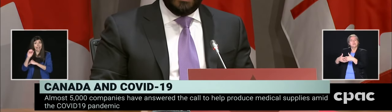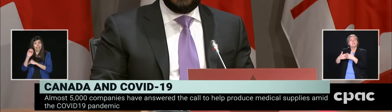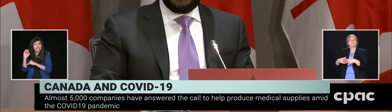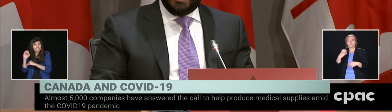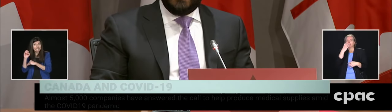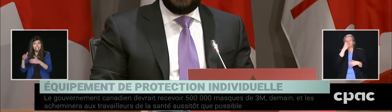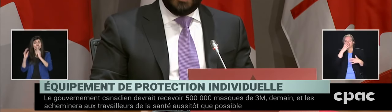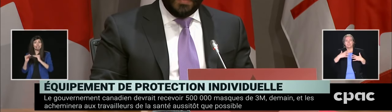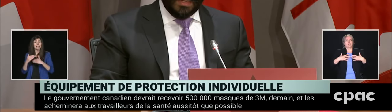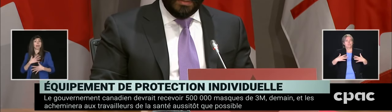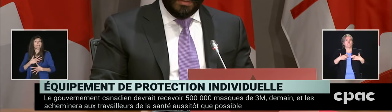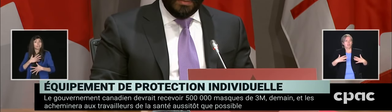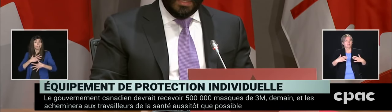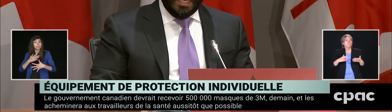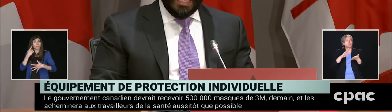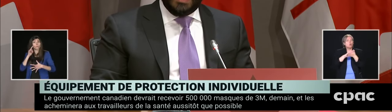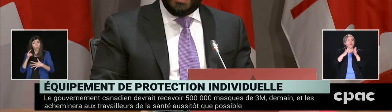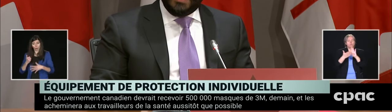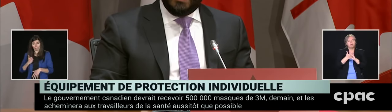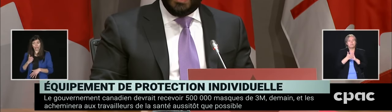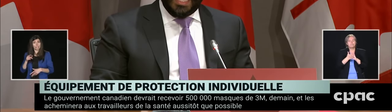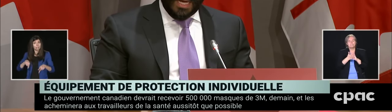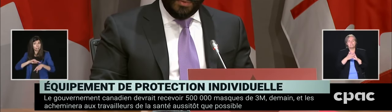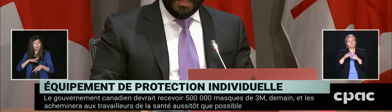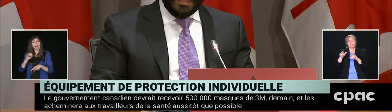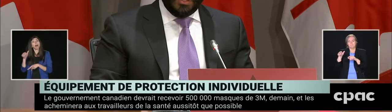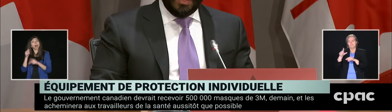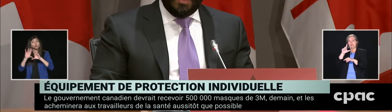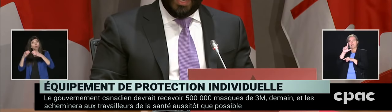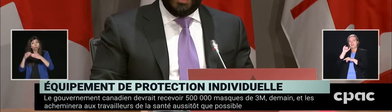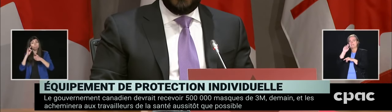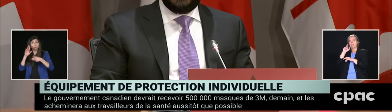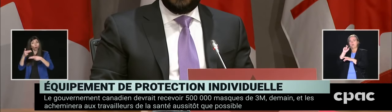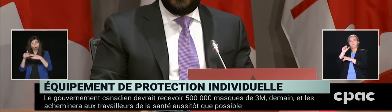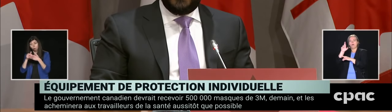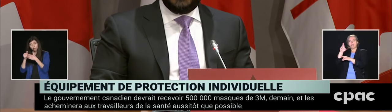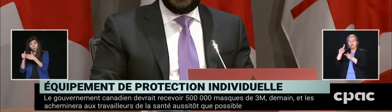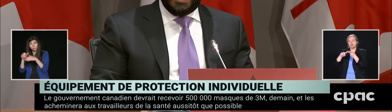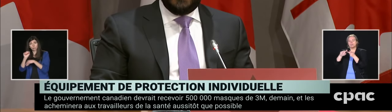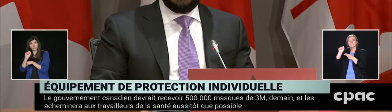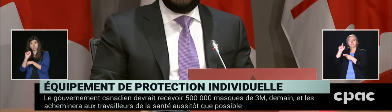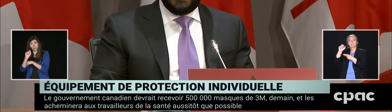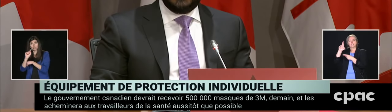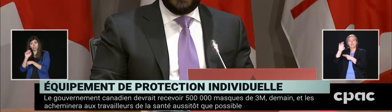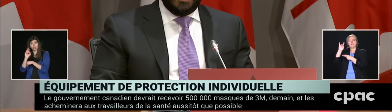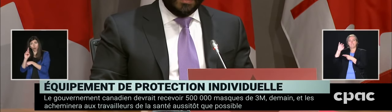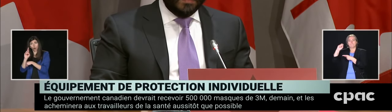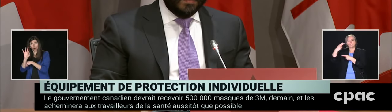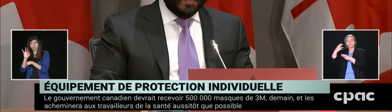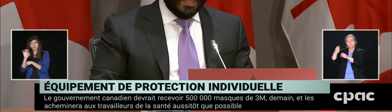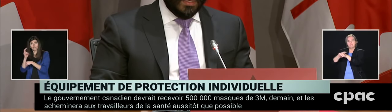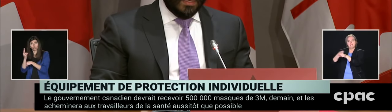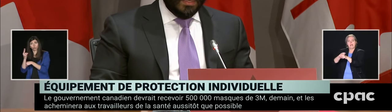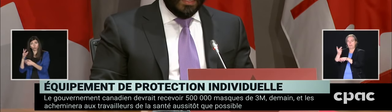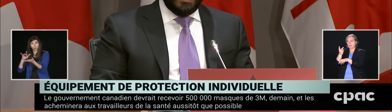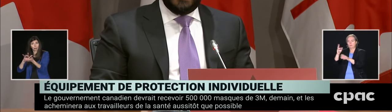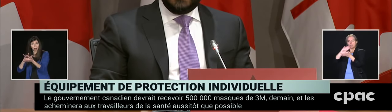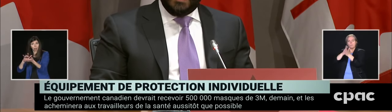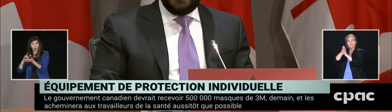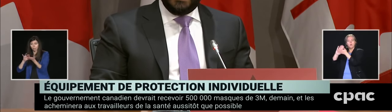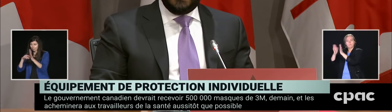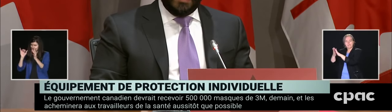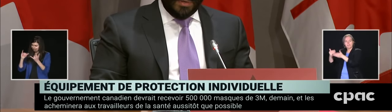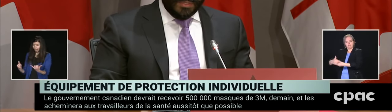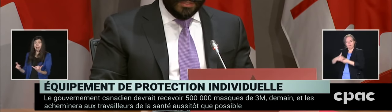by Starfish Medical. This will allow us to acquire 30,000 ventilators.